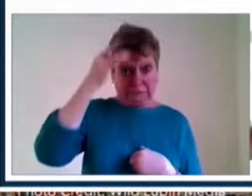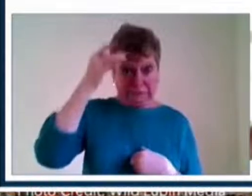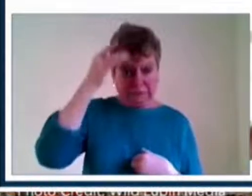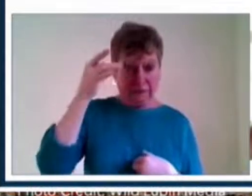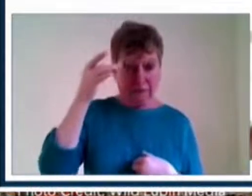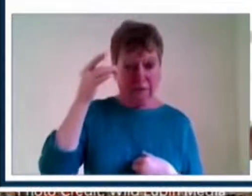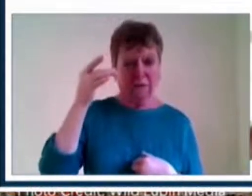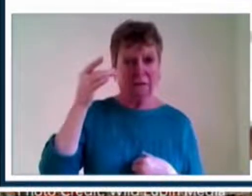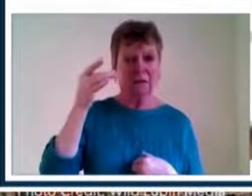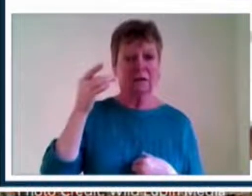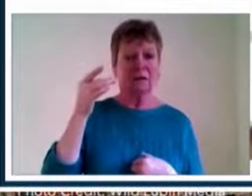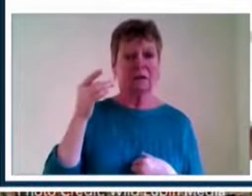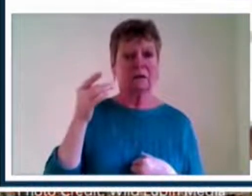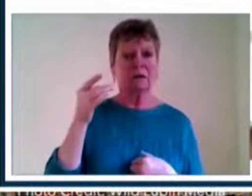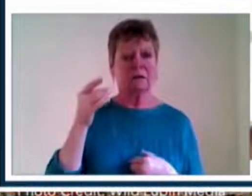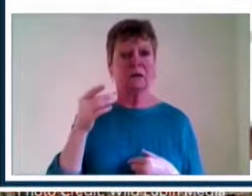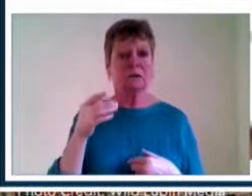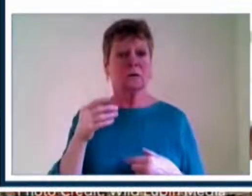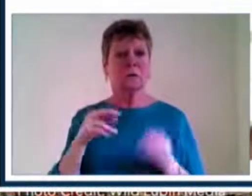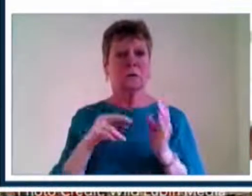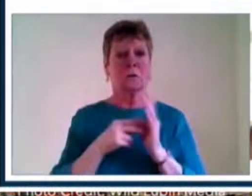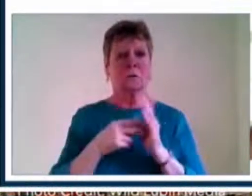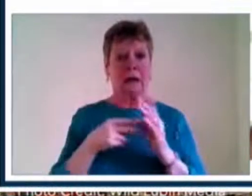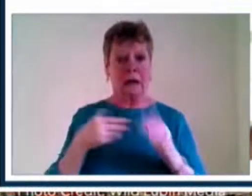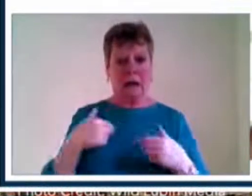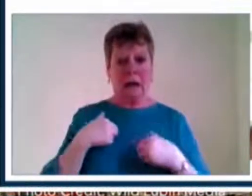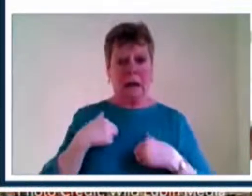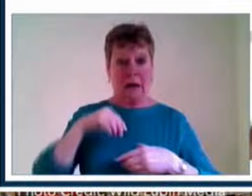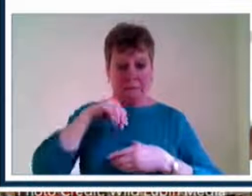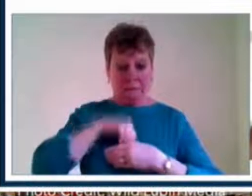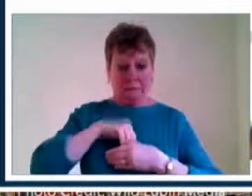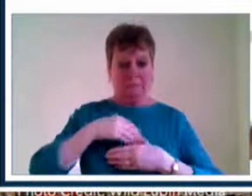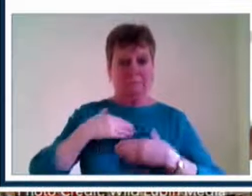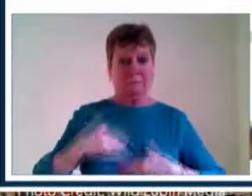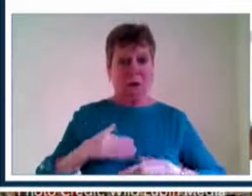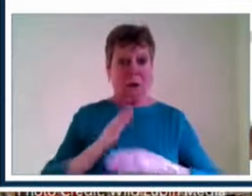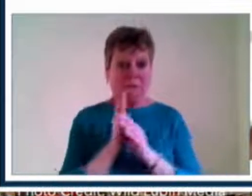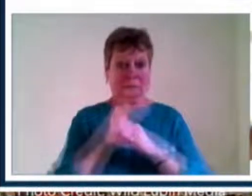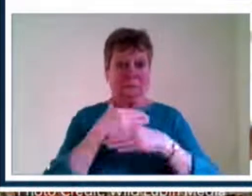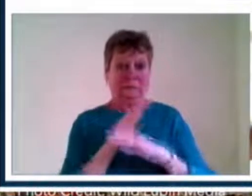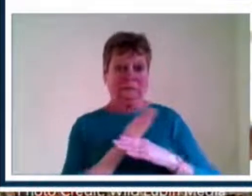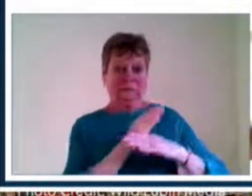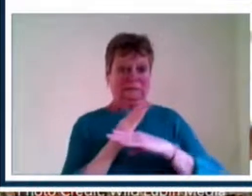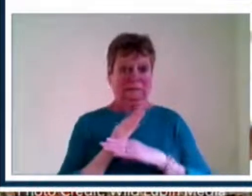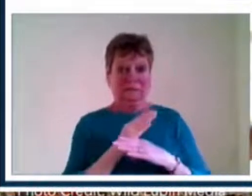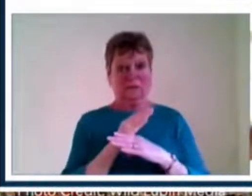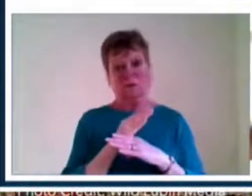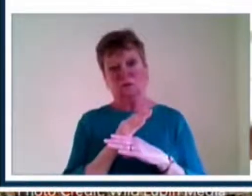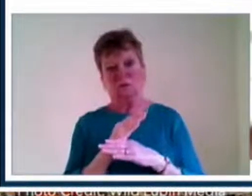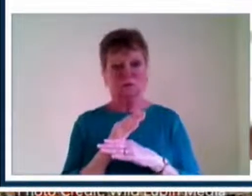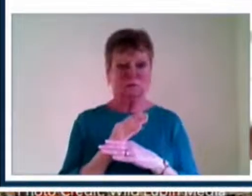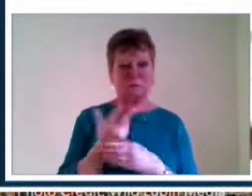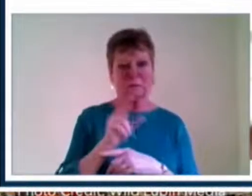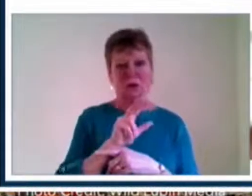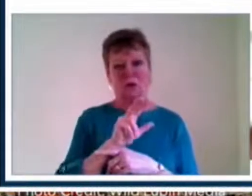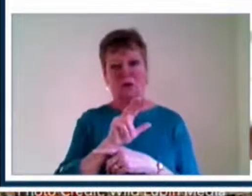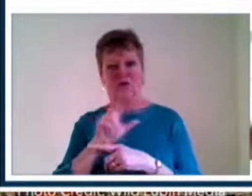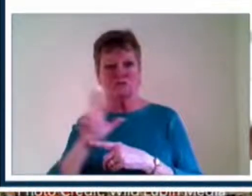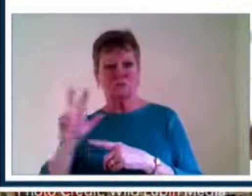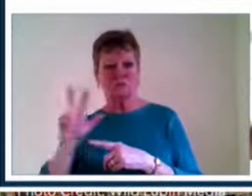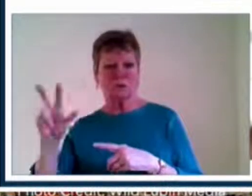you have immunity due to that infection probably for about 3 weeks or 90